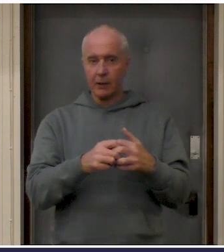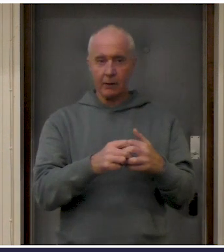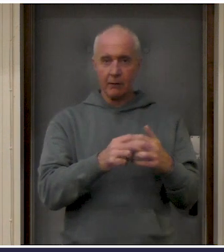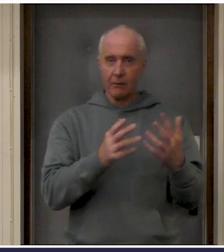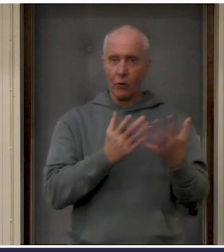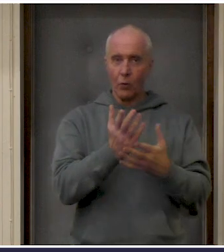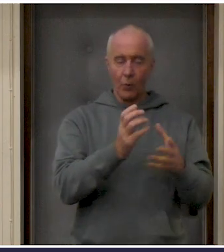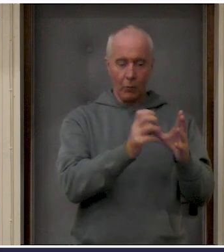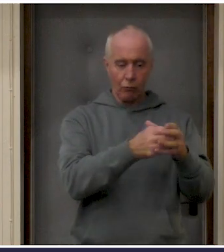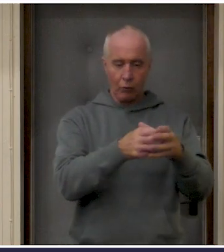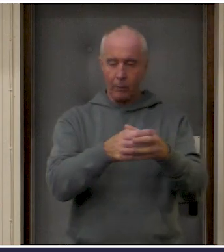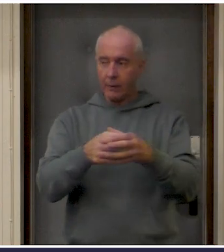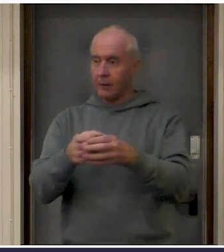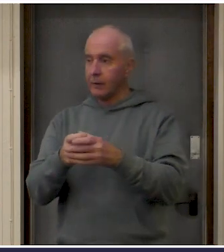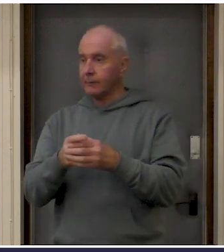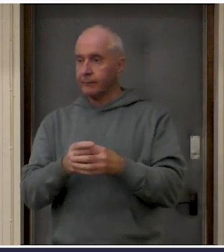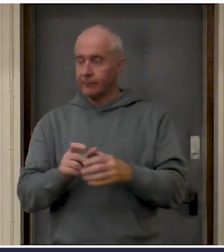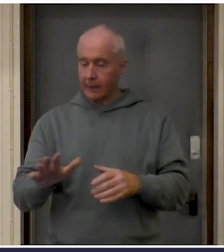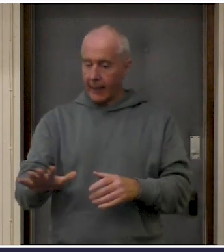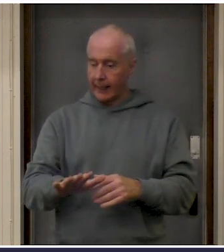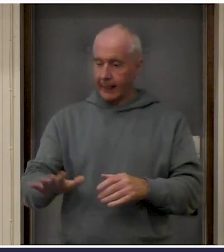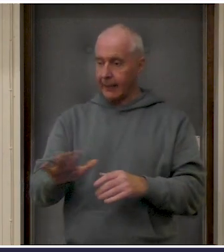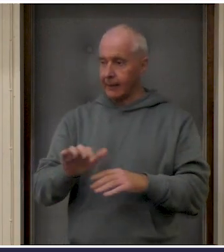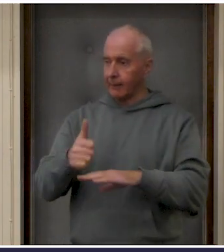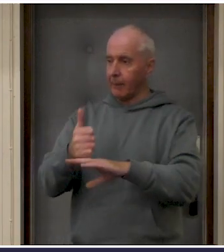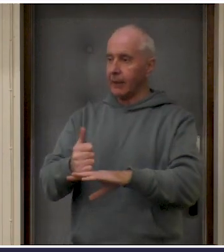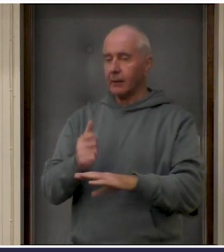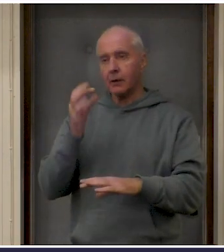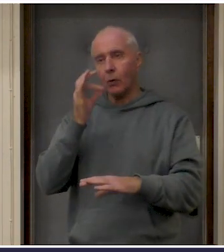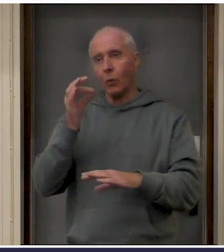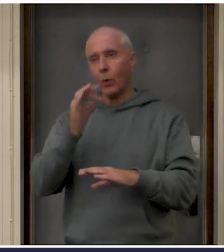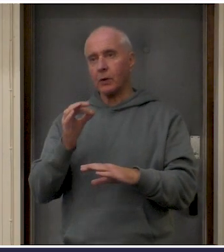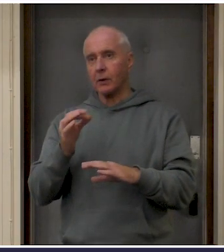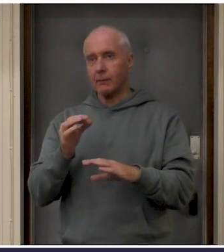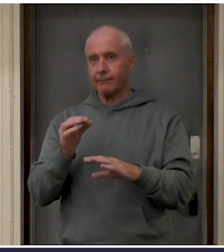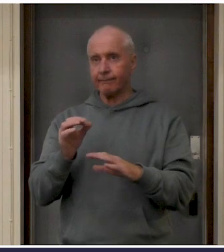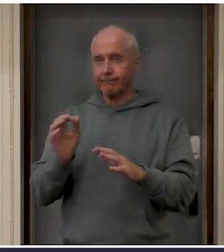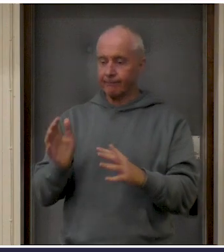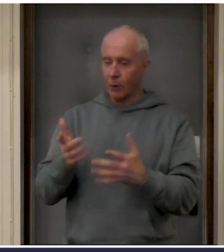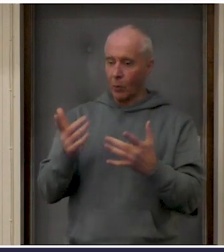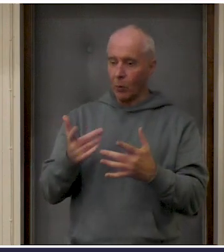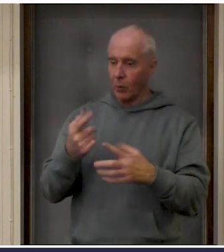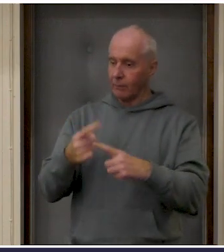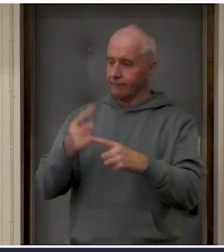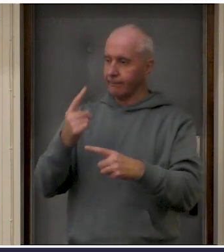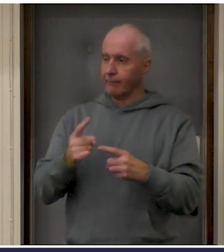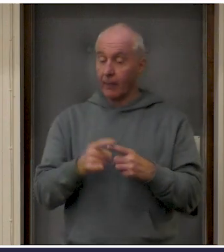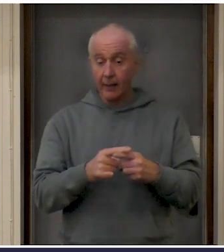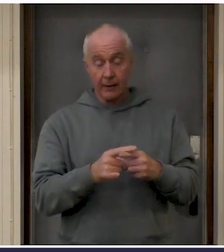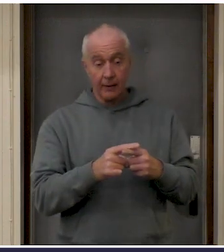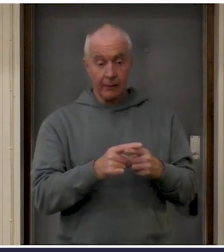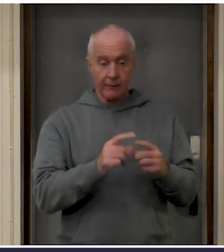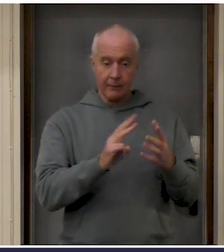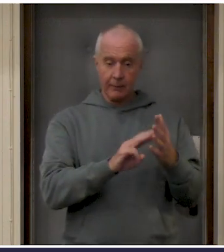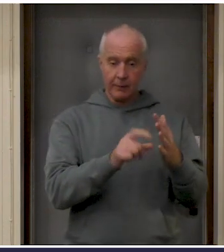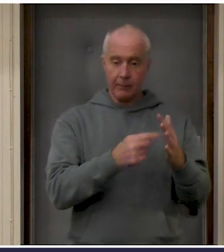So land-based water-cooled reactors, that's the sort of the boring stuff. And then marine-based cooled reactors,